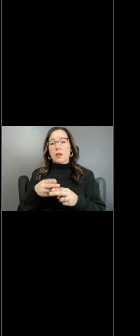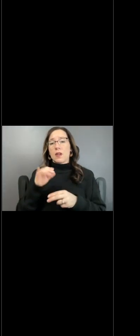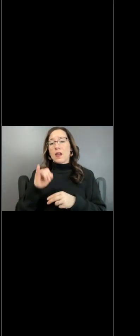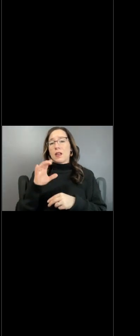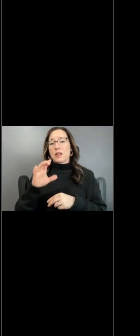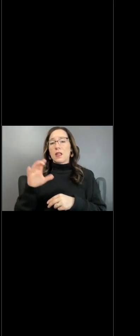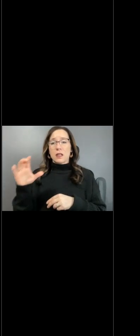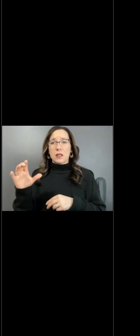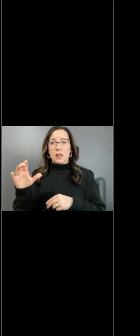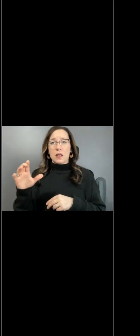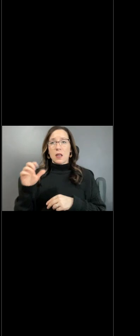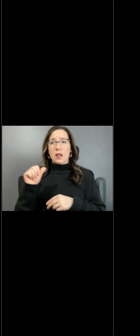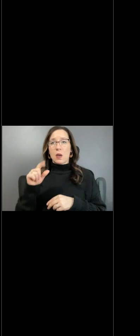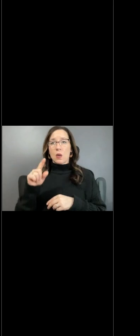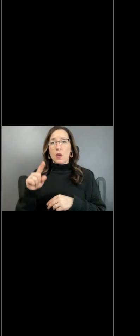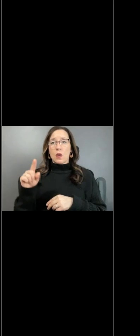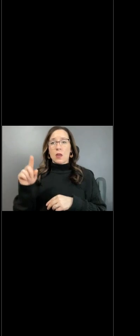ICC